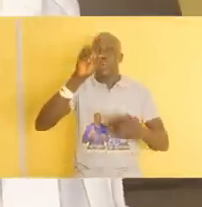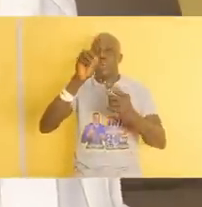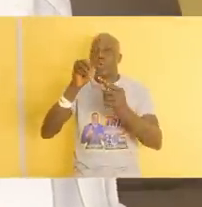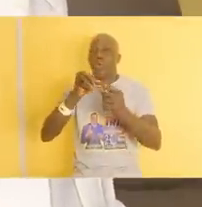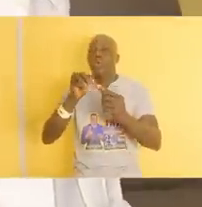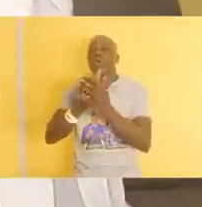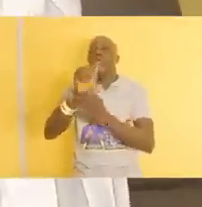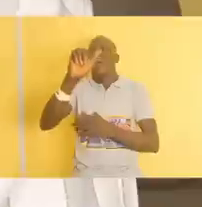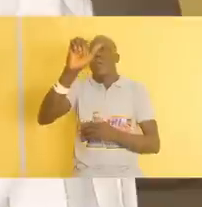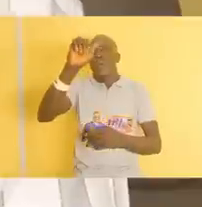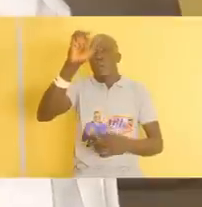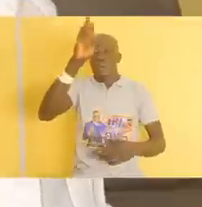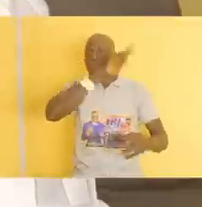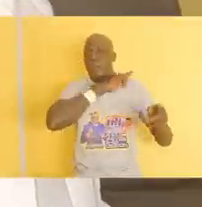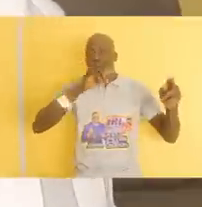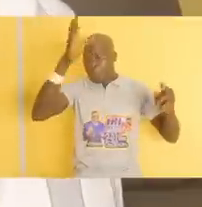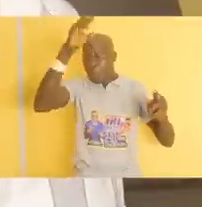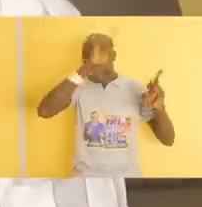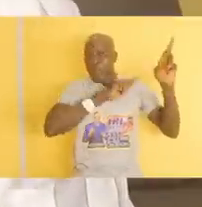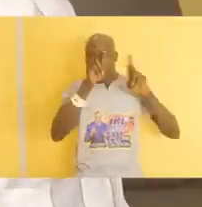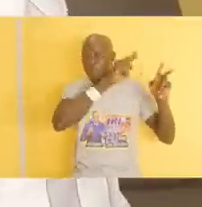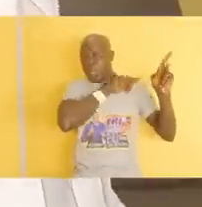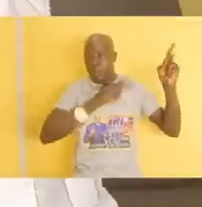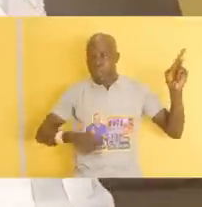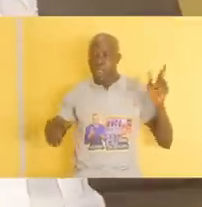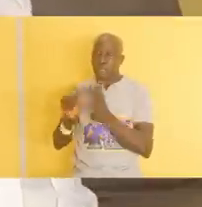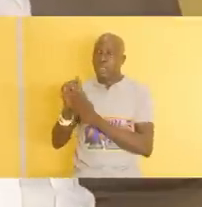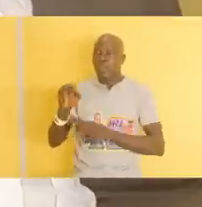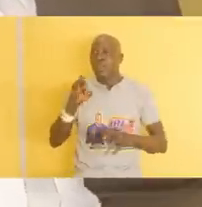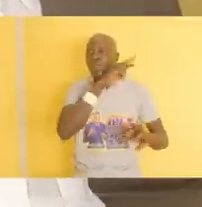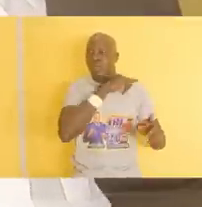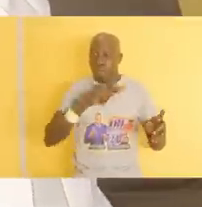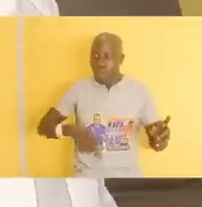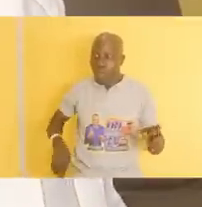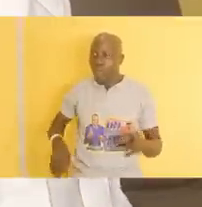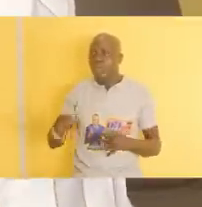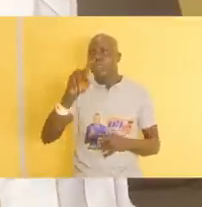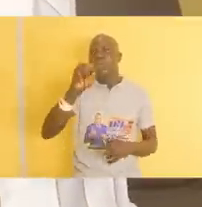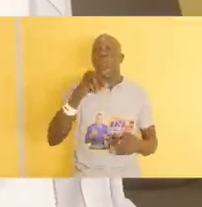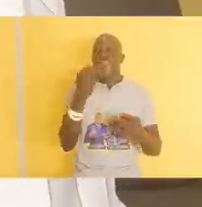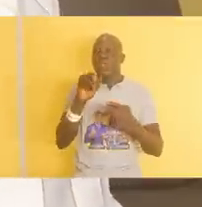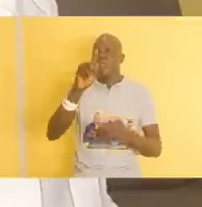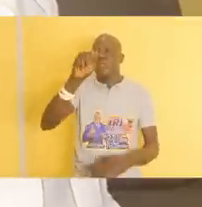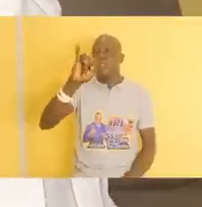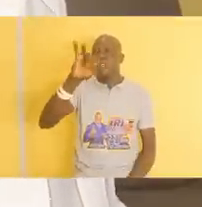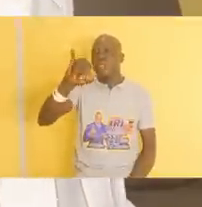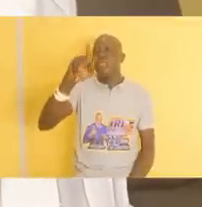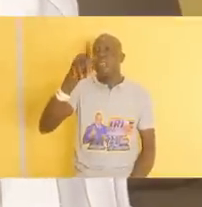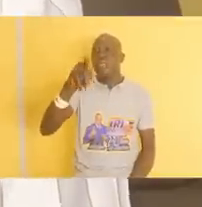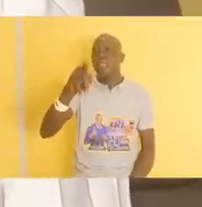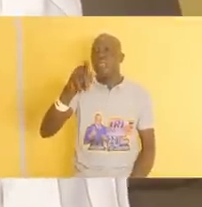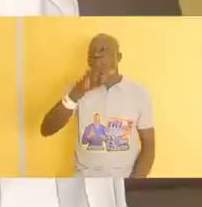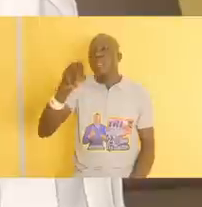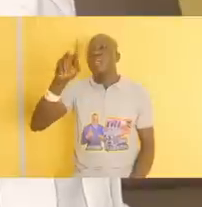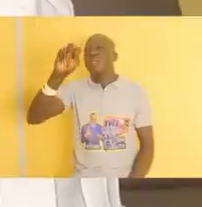lo be bayi ko lo subscribe to ba je YouTube ni want to get it to ba je TikTok you will TikTok Babasebioba